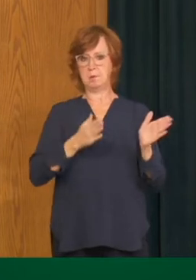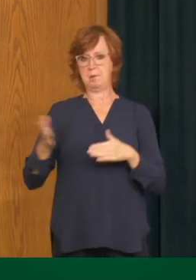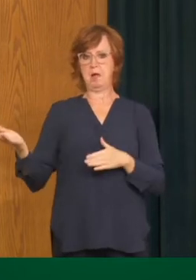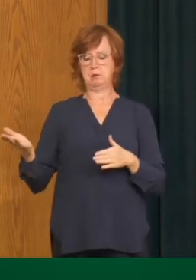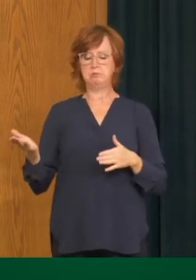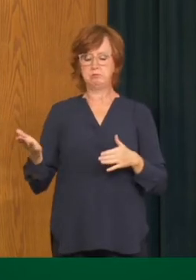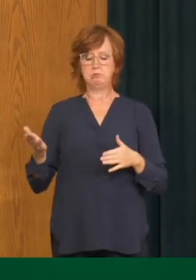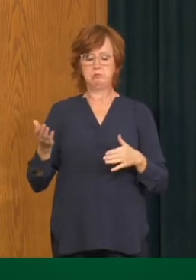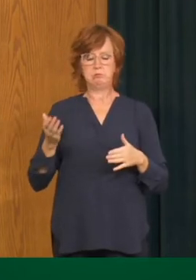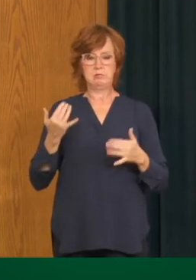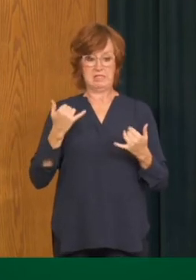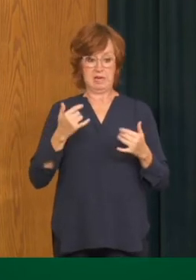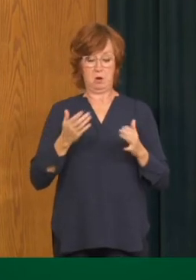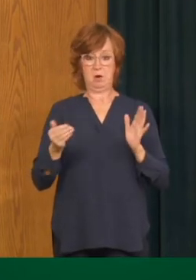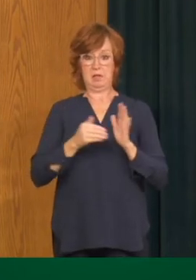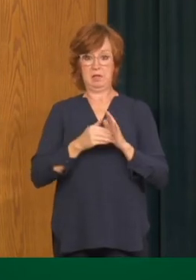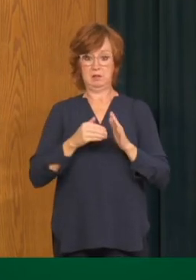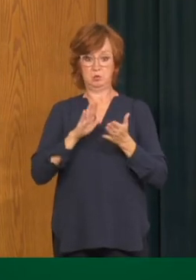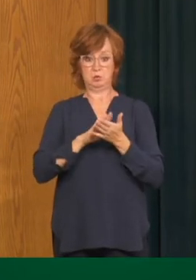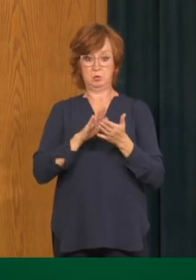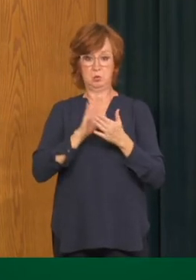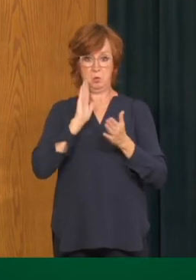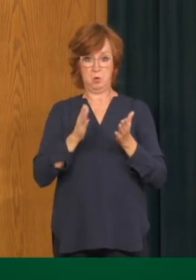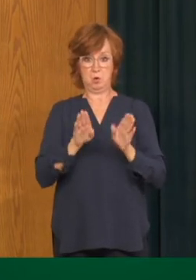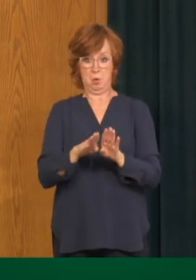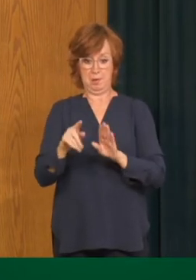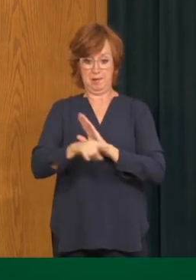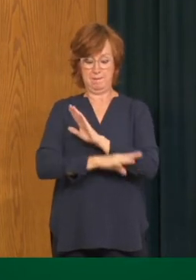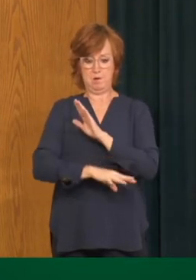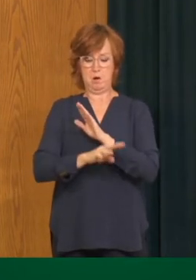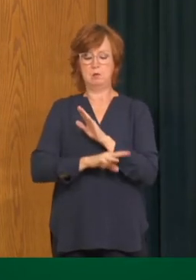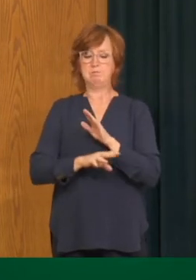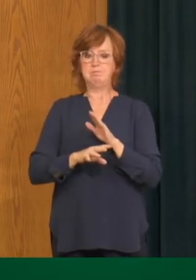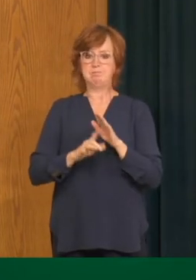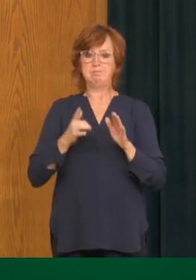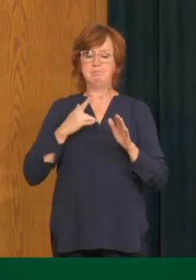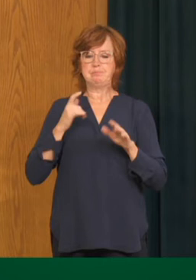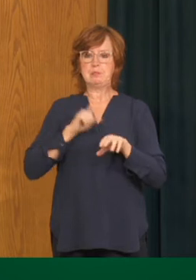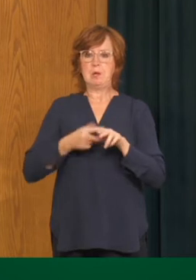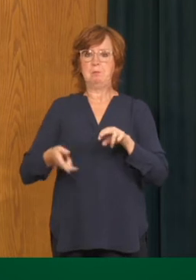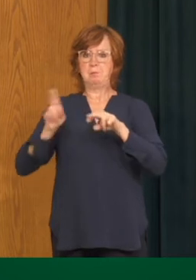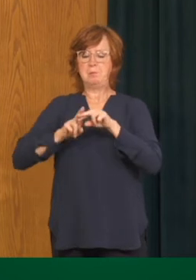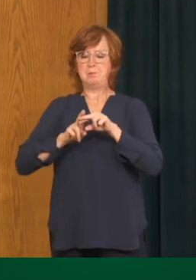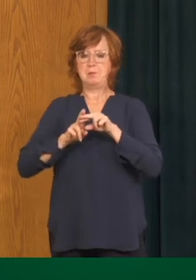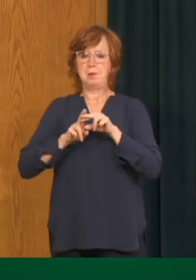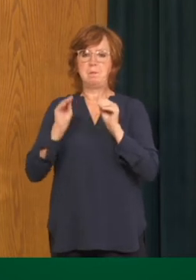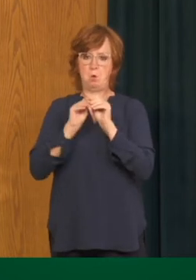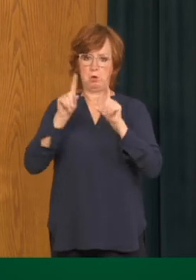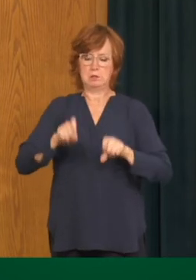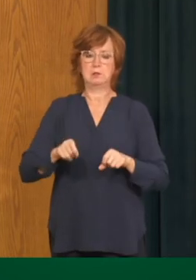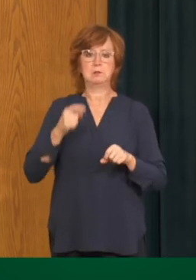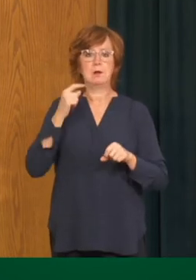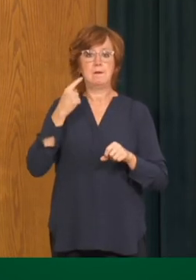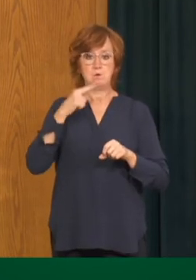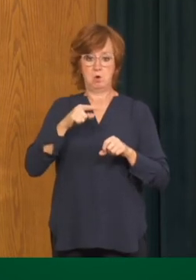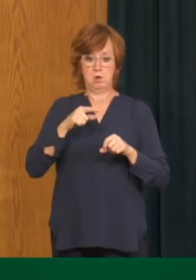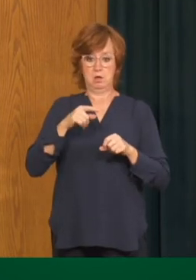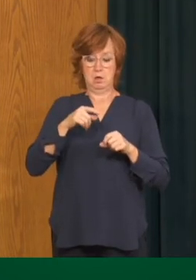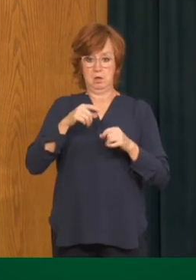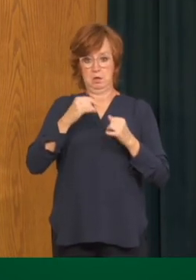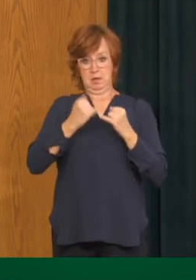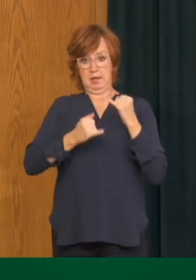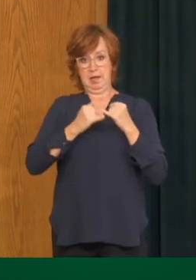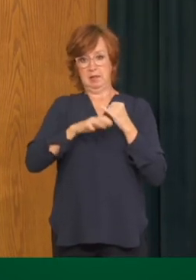even more as we reopen our schools. Saskatchewan will increase our testing capacity up to 4,000 tests by the end of this month